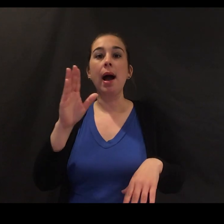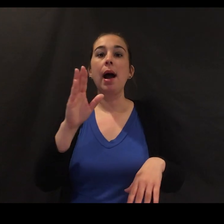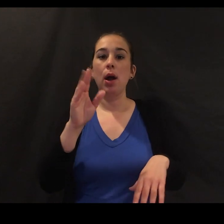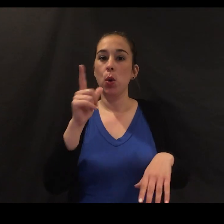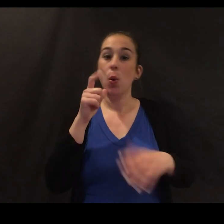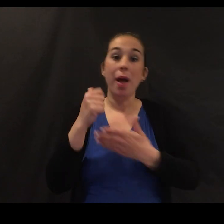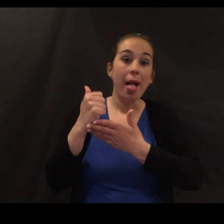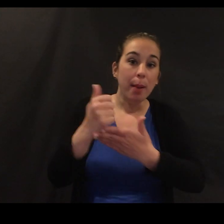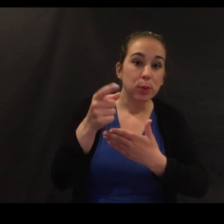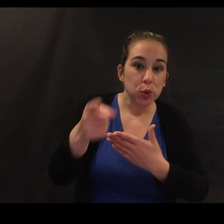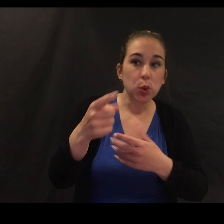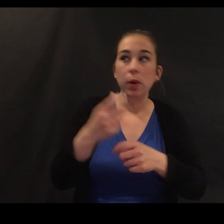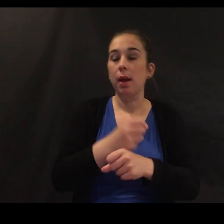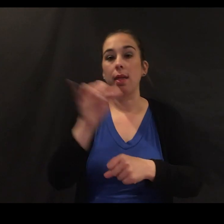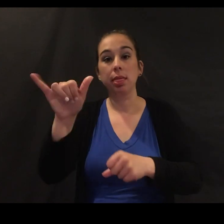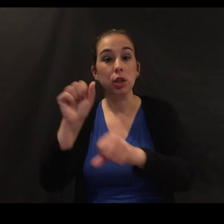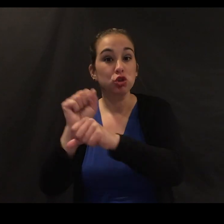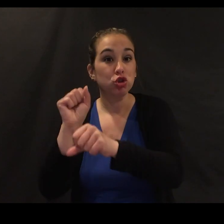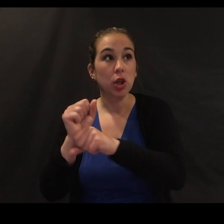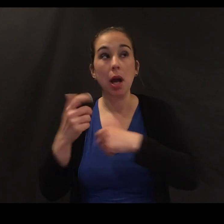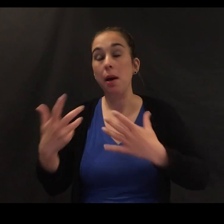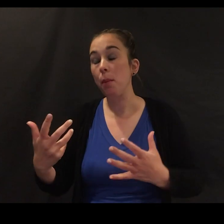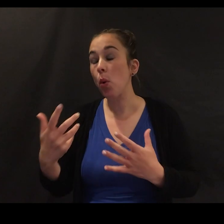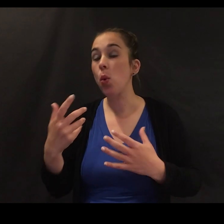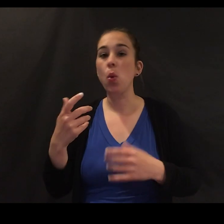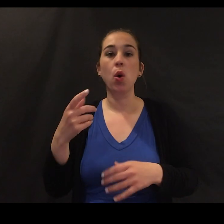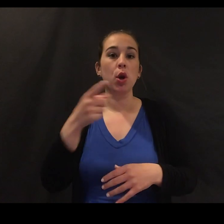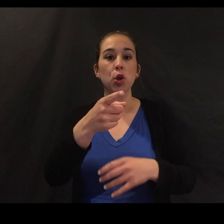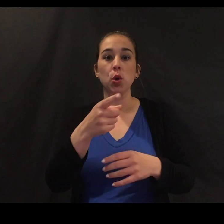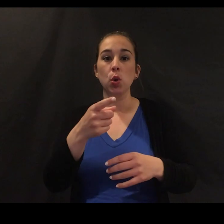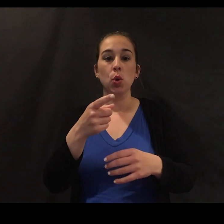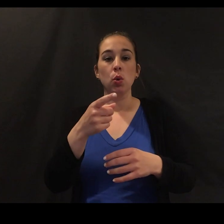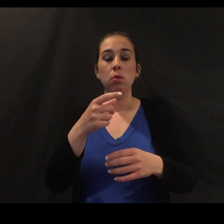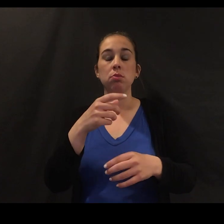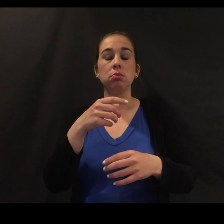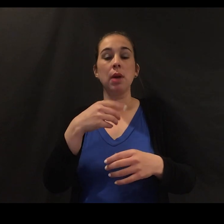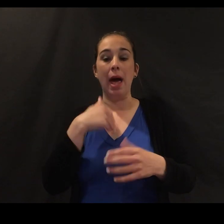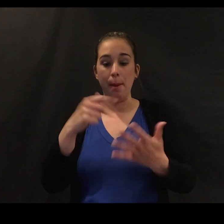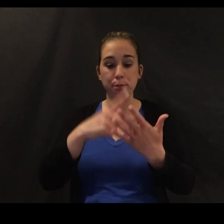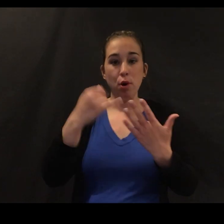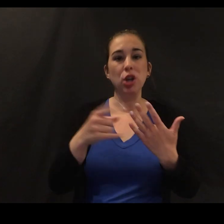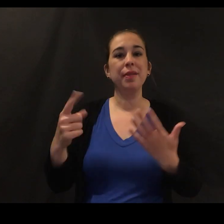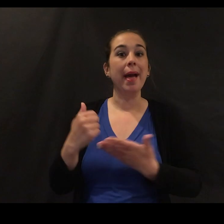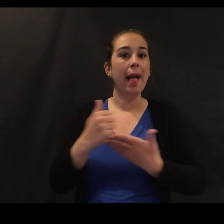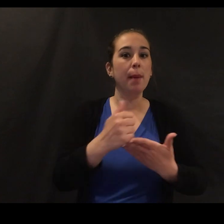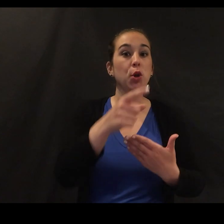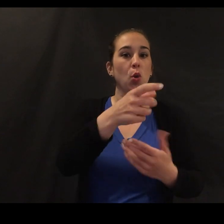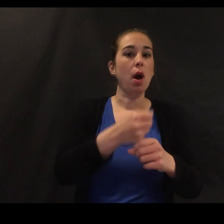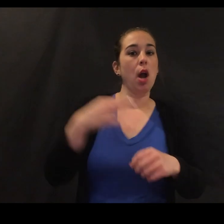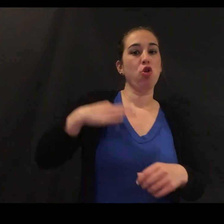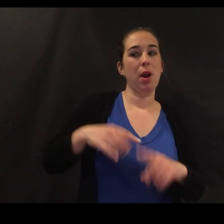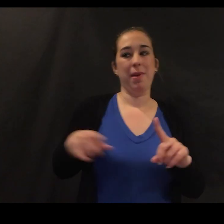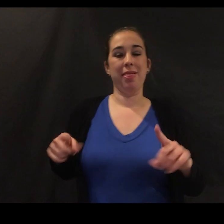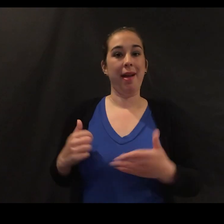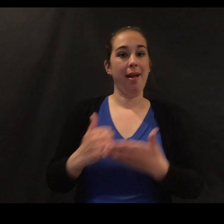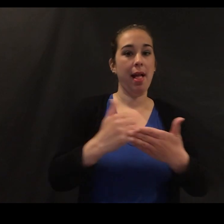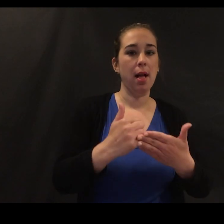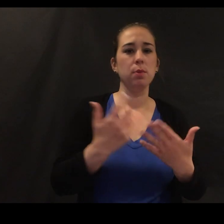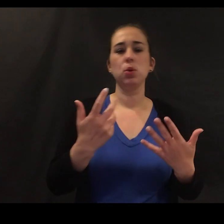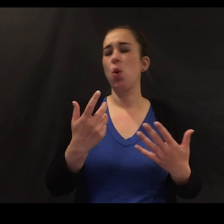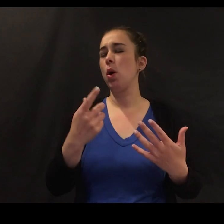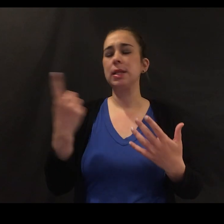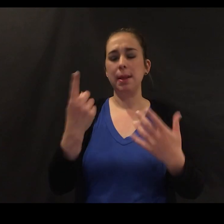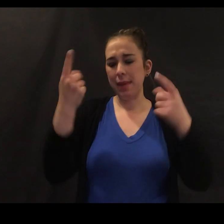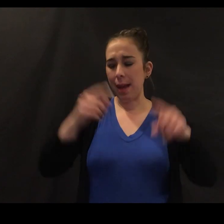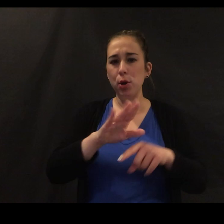the job that you got, or maybe they helped you complete a project that you received credit for, or maybe they did something in your life that was a blessing